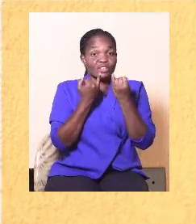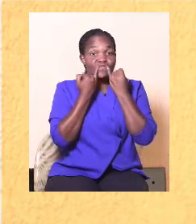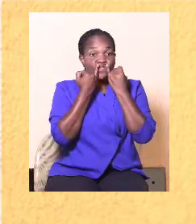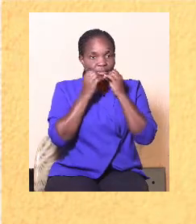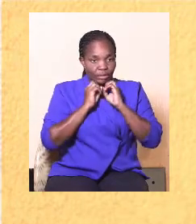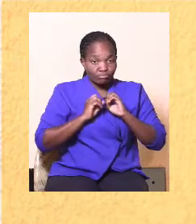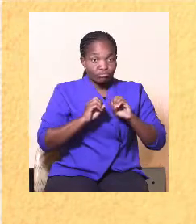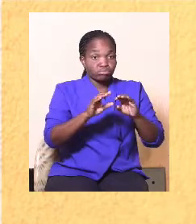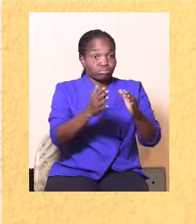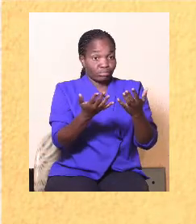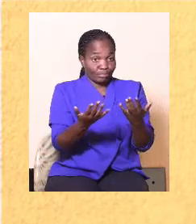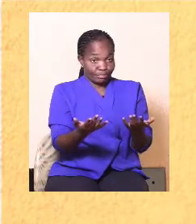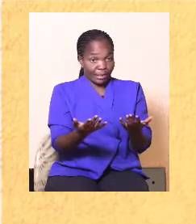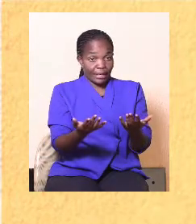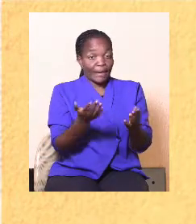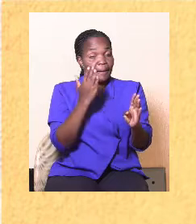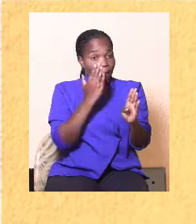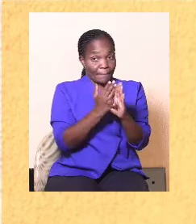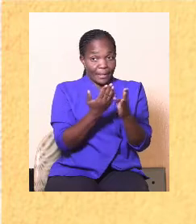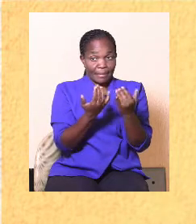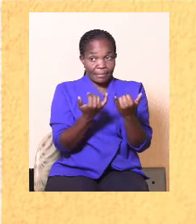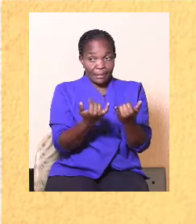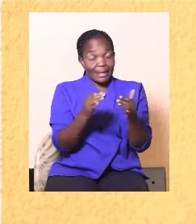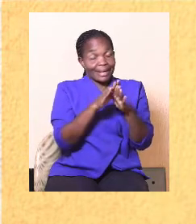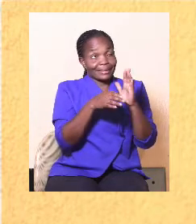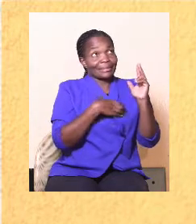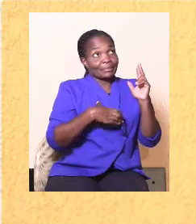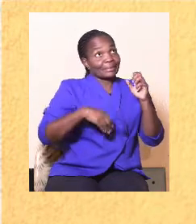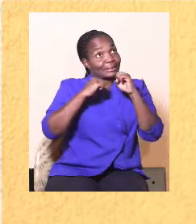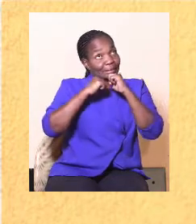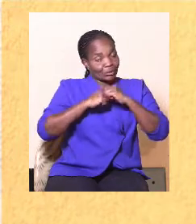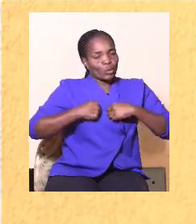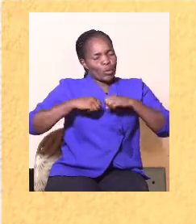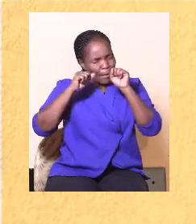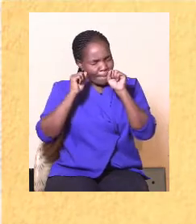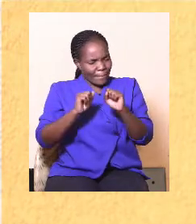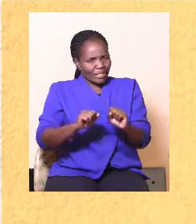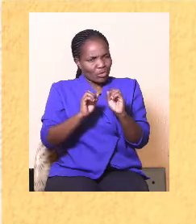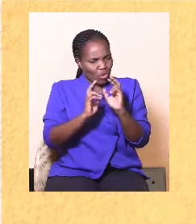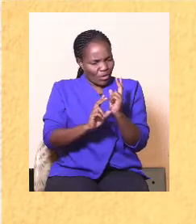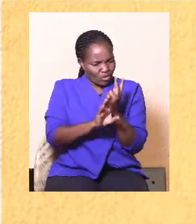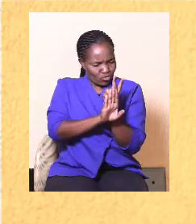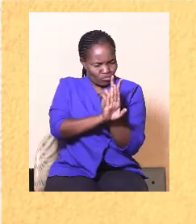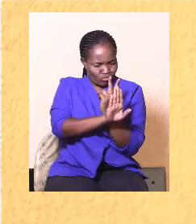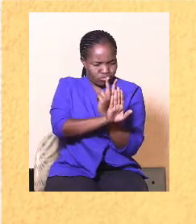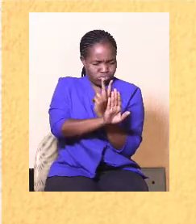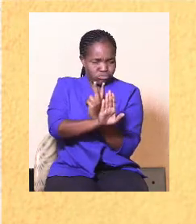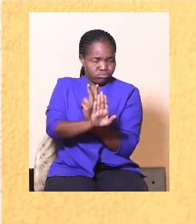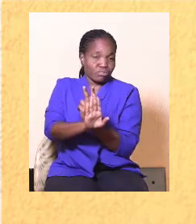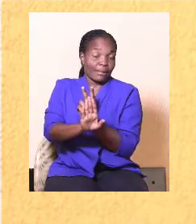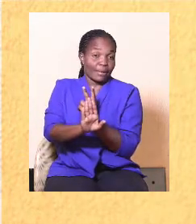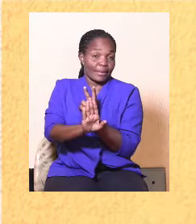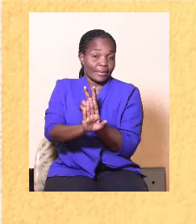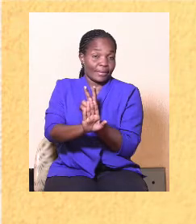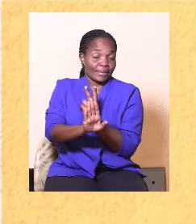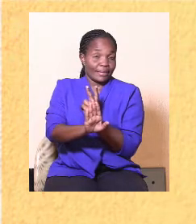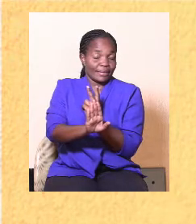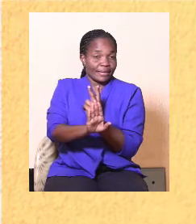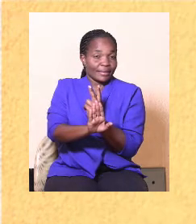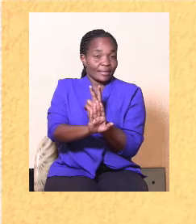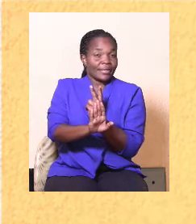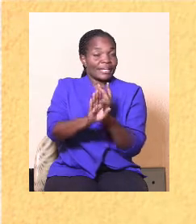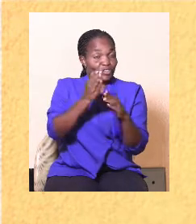fellow Namibians. As directed by the President, we must save lives, we must protect livelihoods, we must